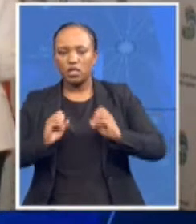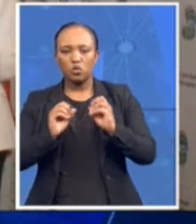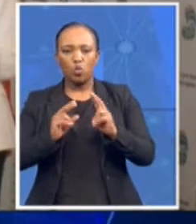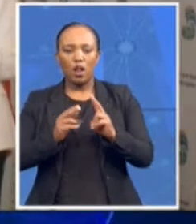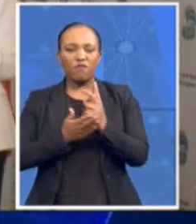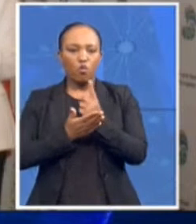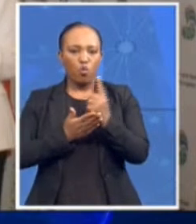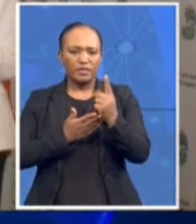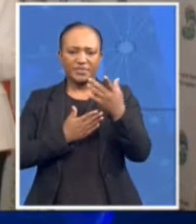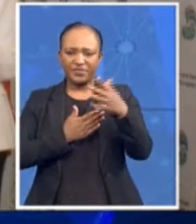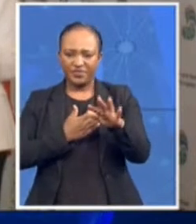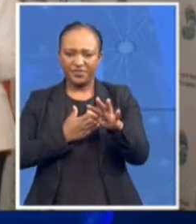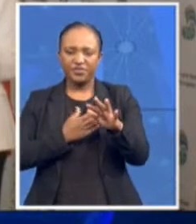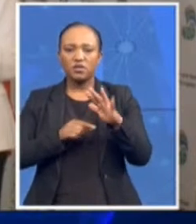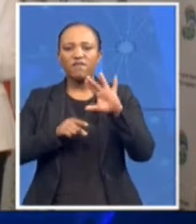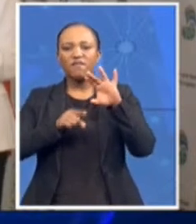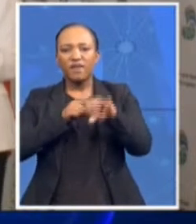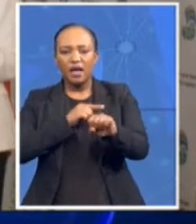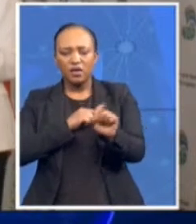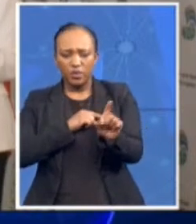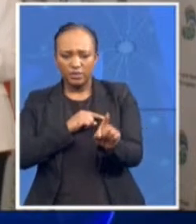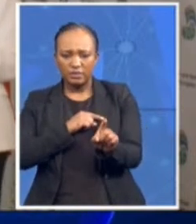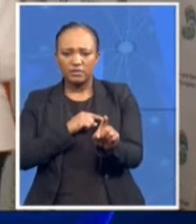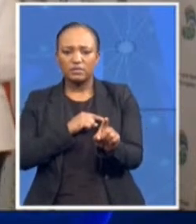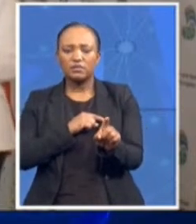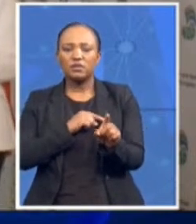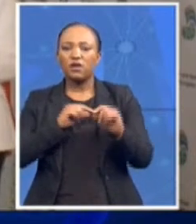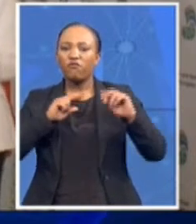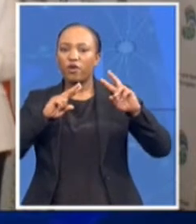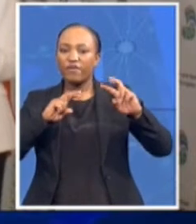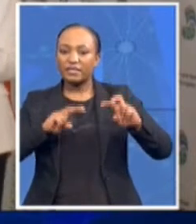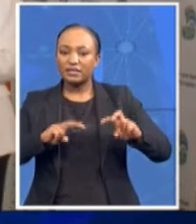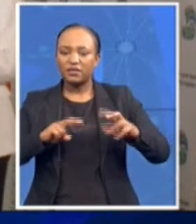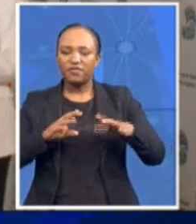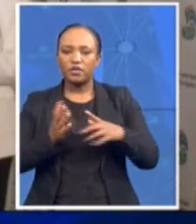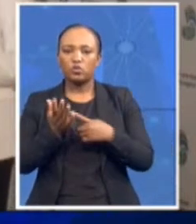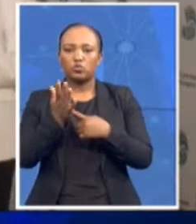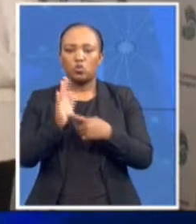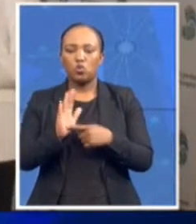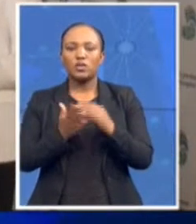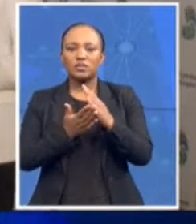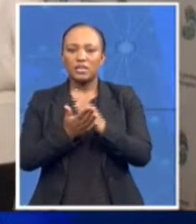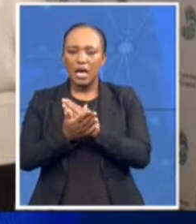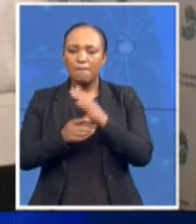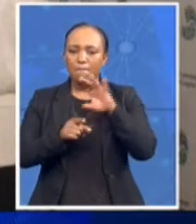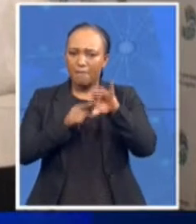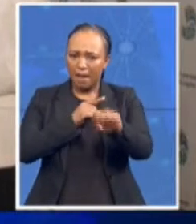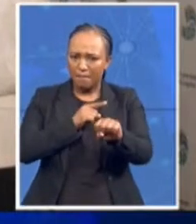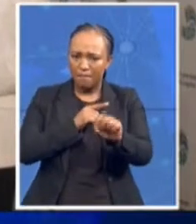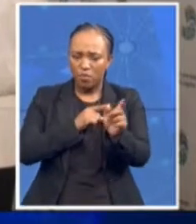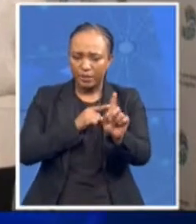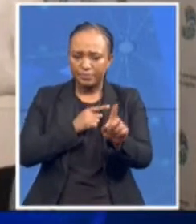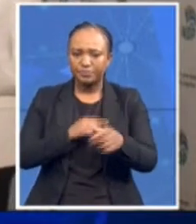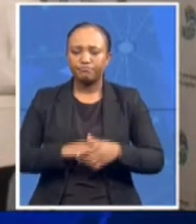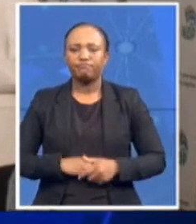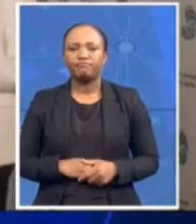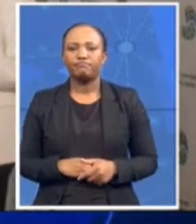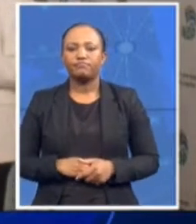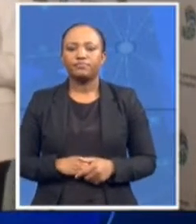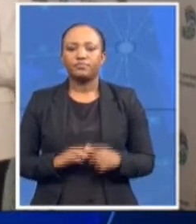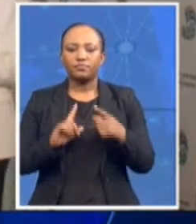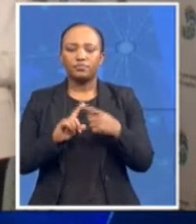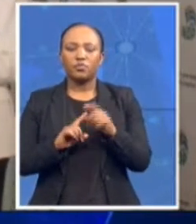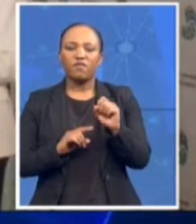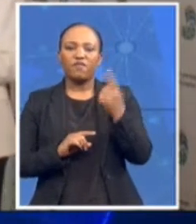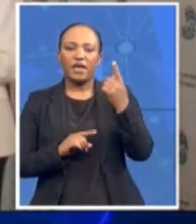investigation revealed some of the following findings. The first section is with regards to